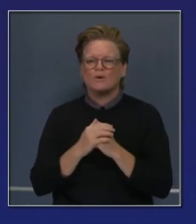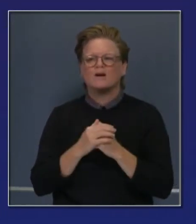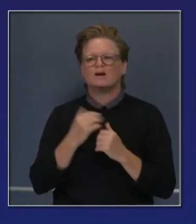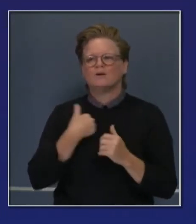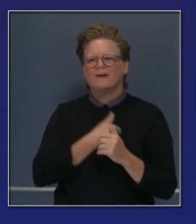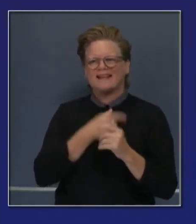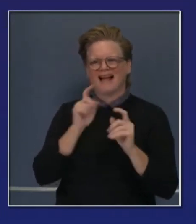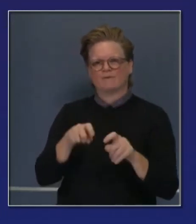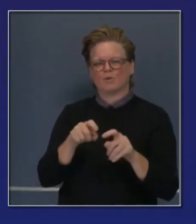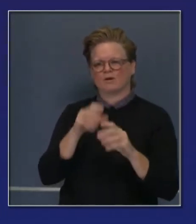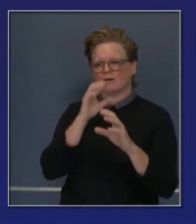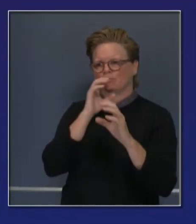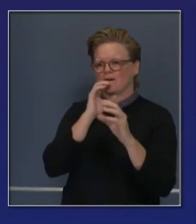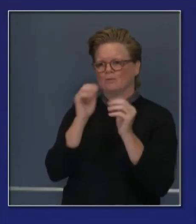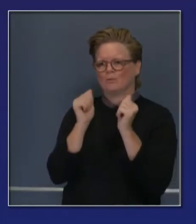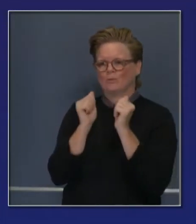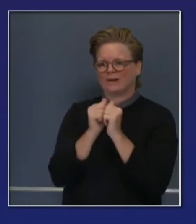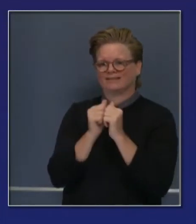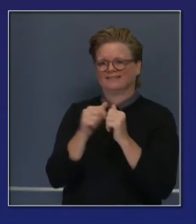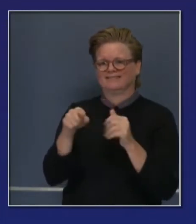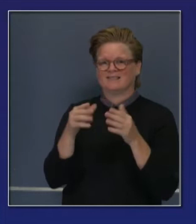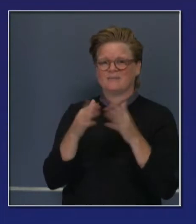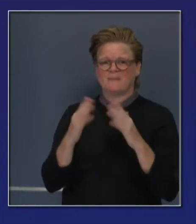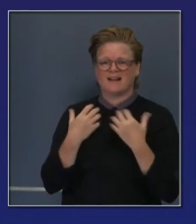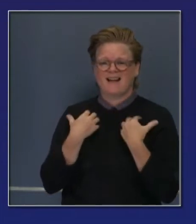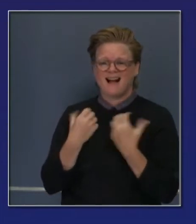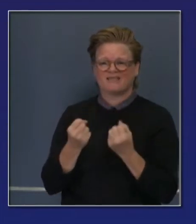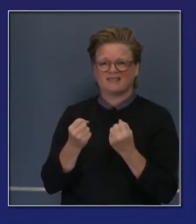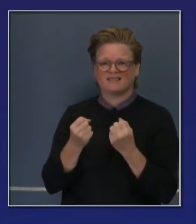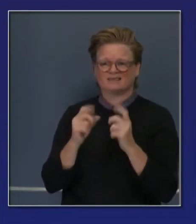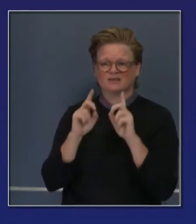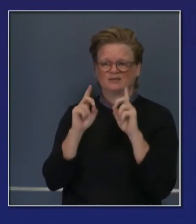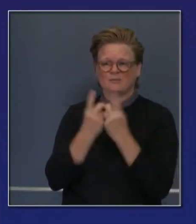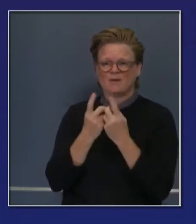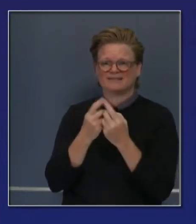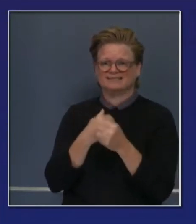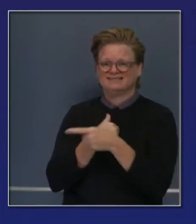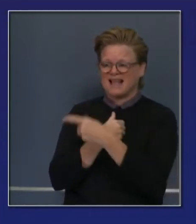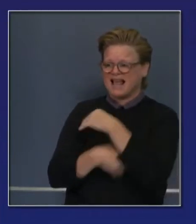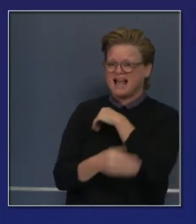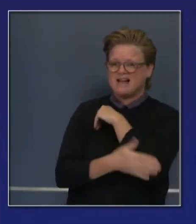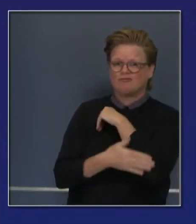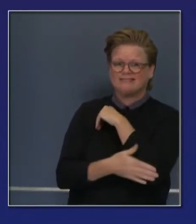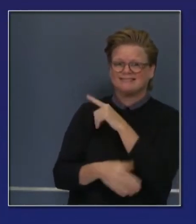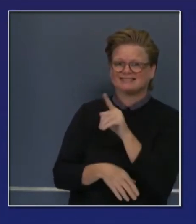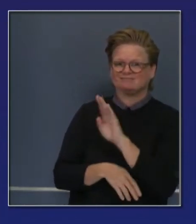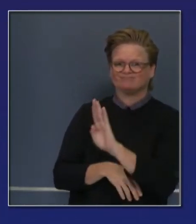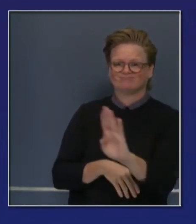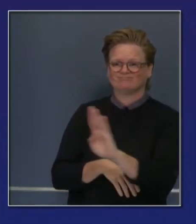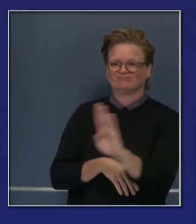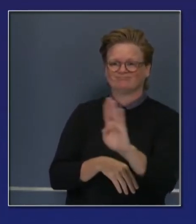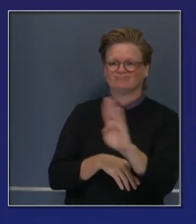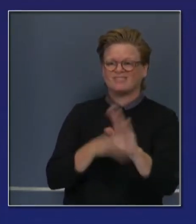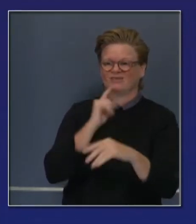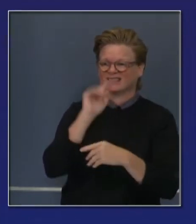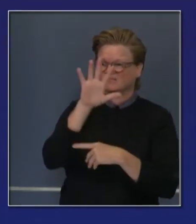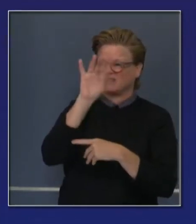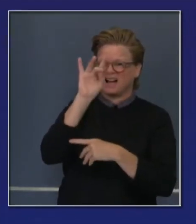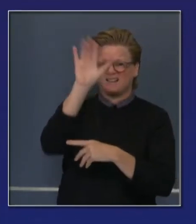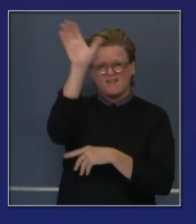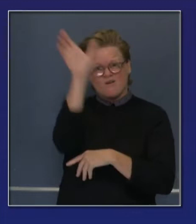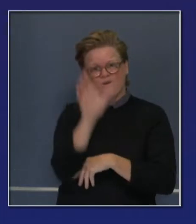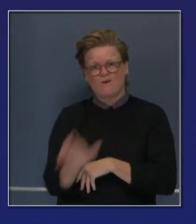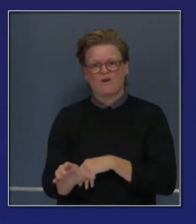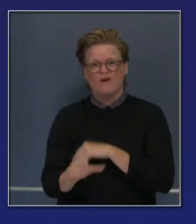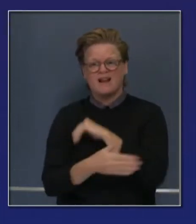needs to be more stringency. But as far as we're concerned, in 58 counties in the state of California, regardless of what tier you're in, as